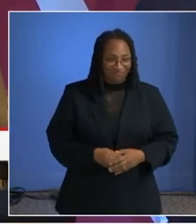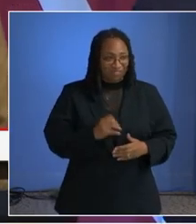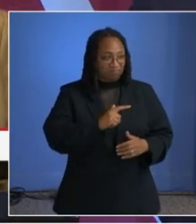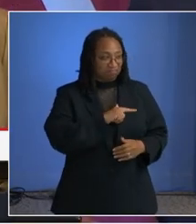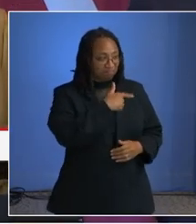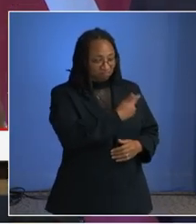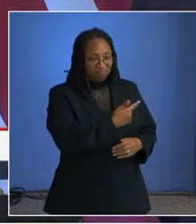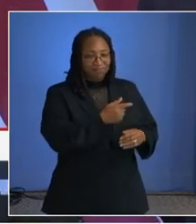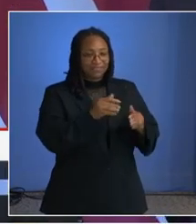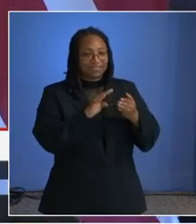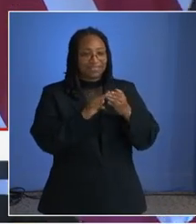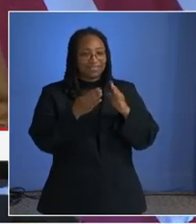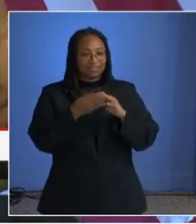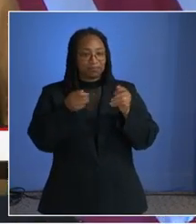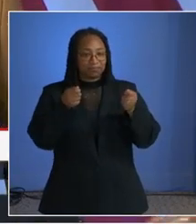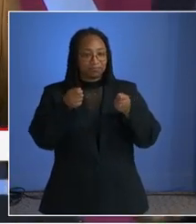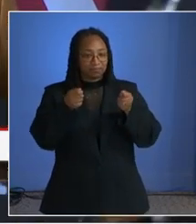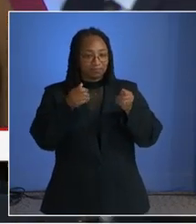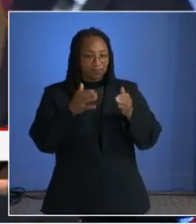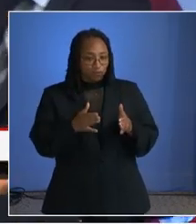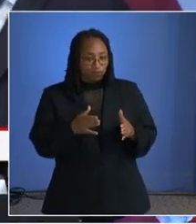area.